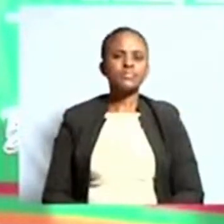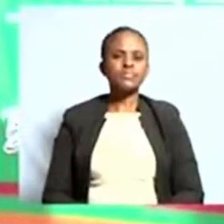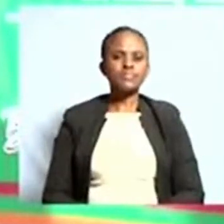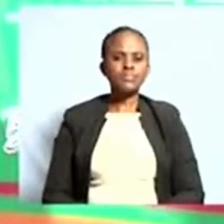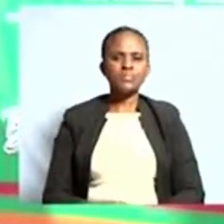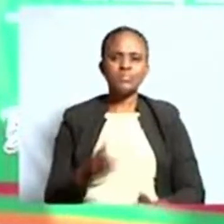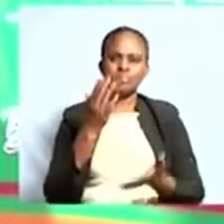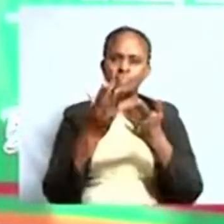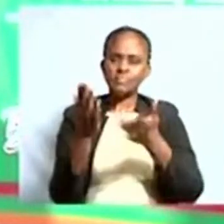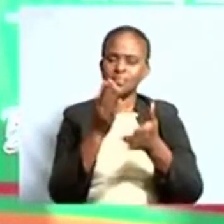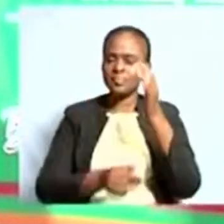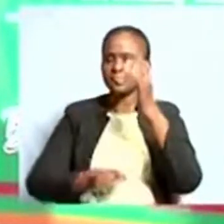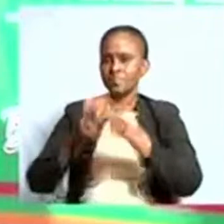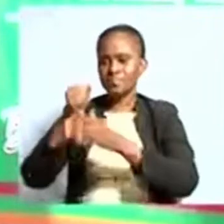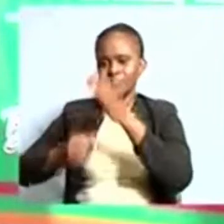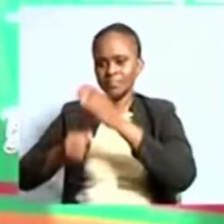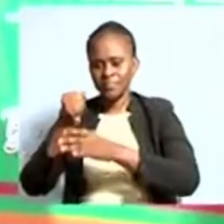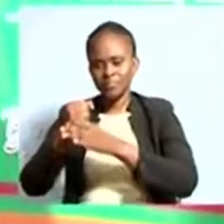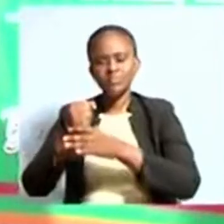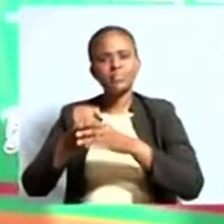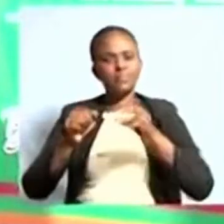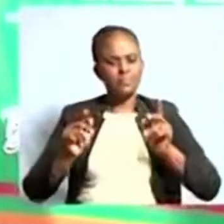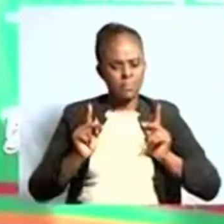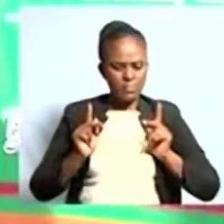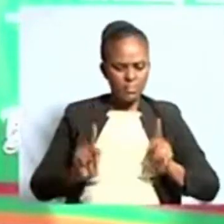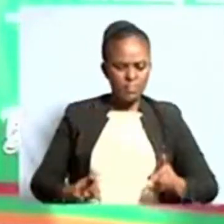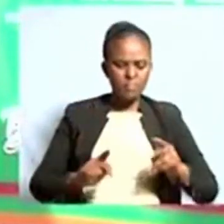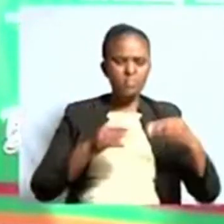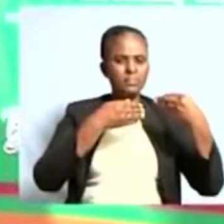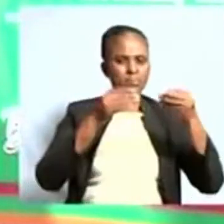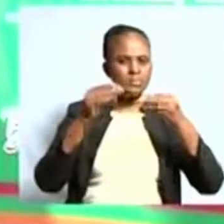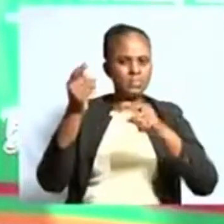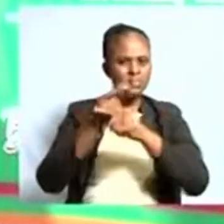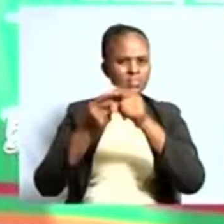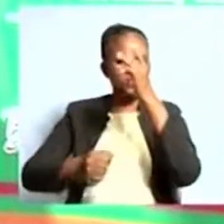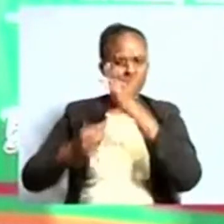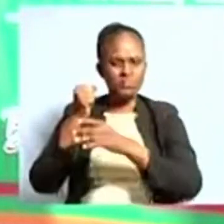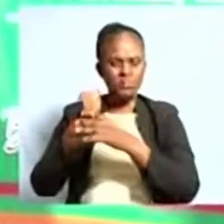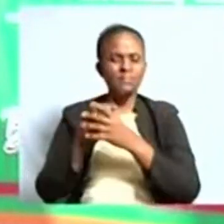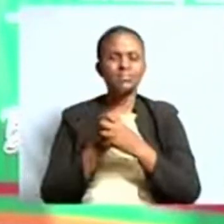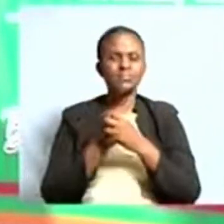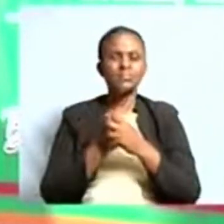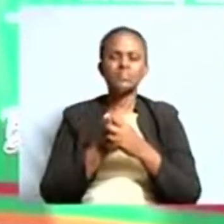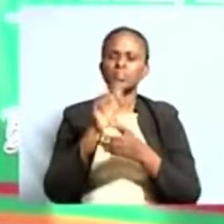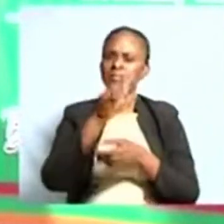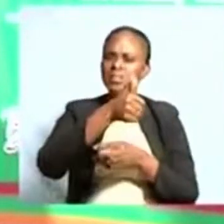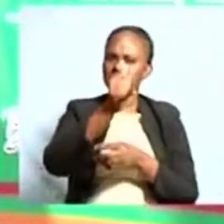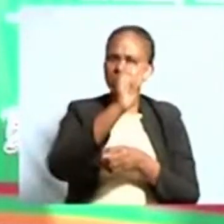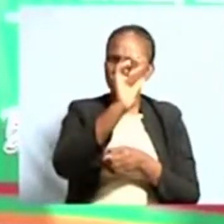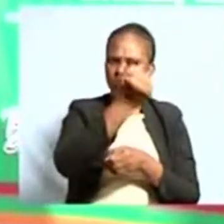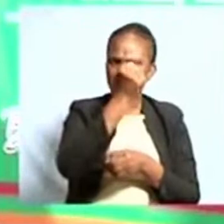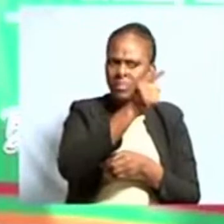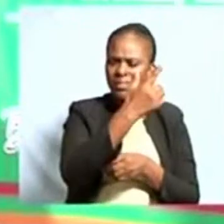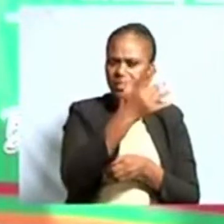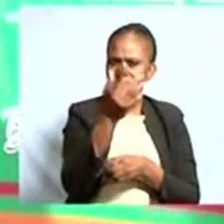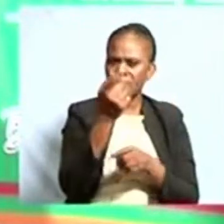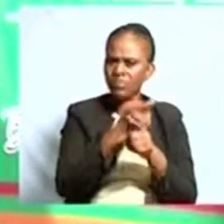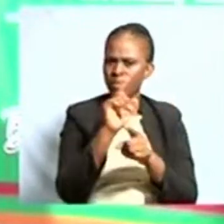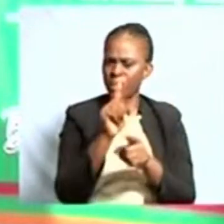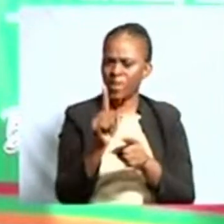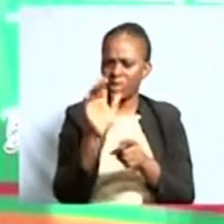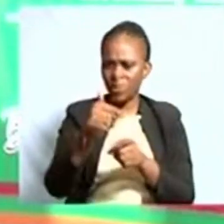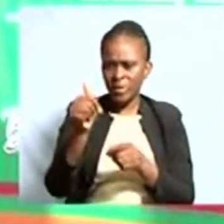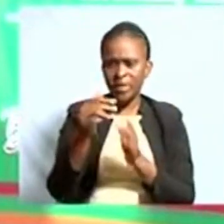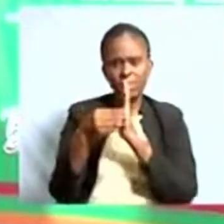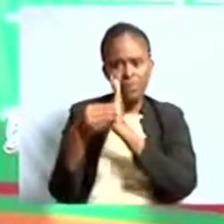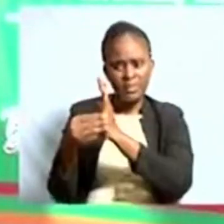maybe it's a shop, we'll get the person who's selling it from the shop. Where are you getting these products from? You also